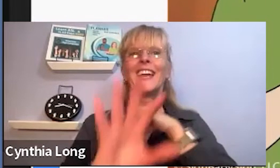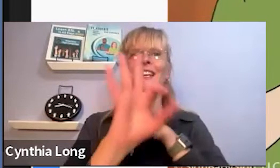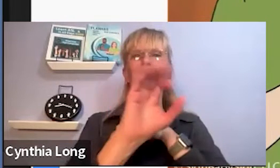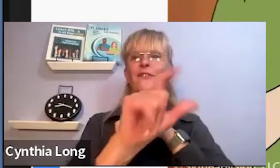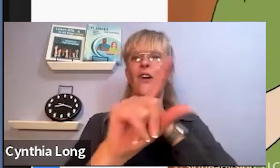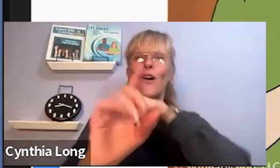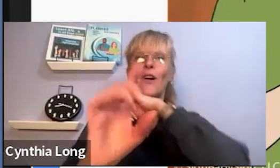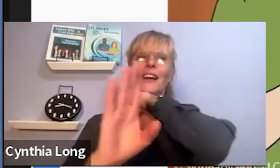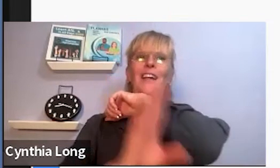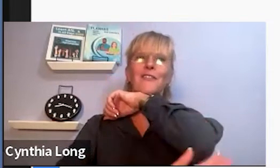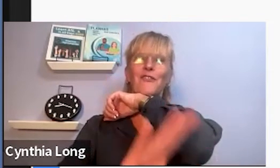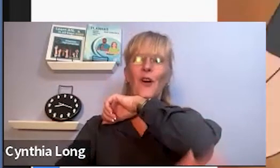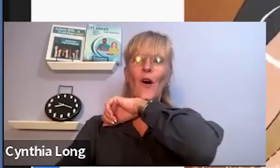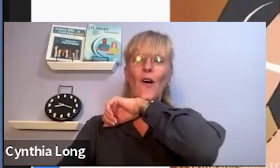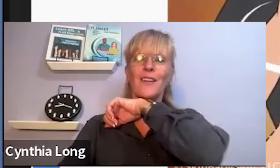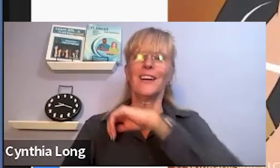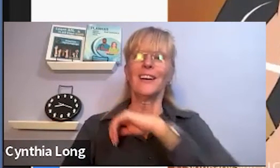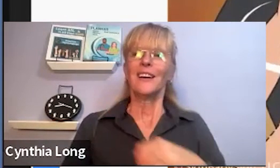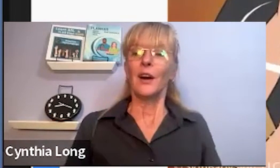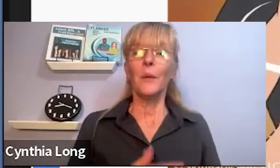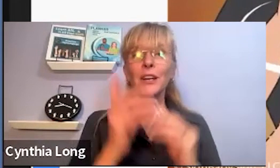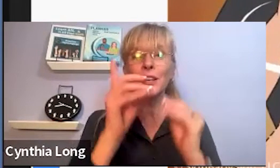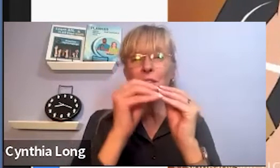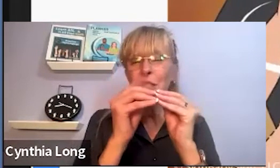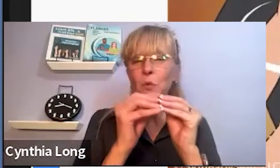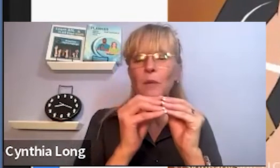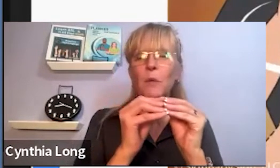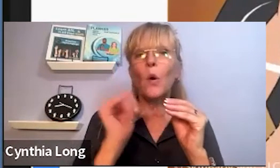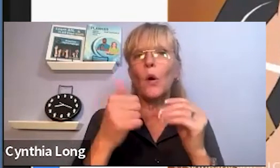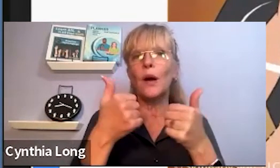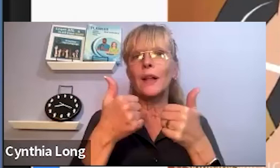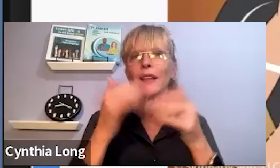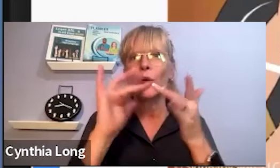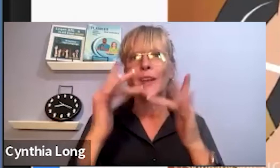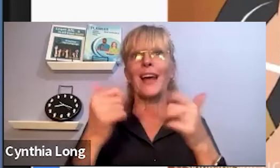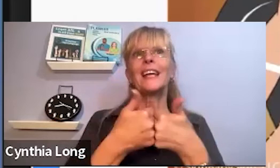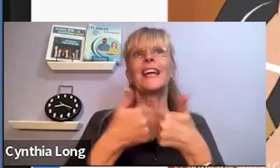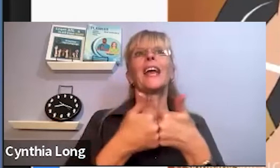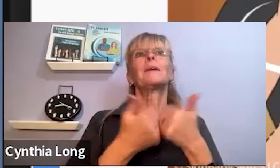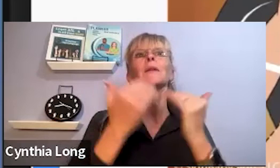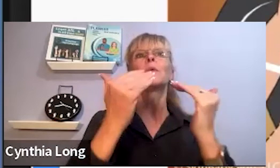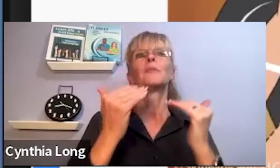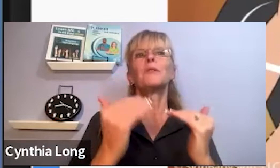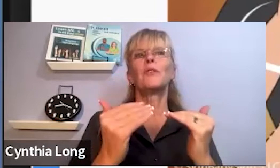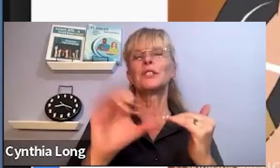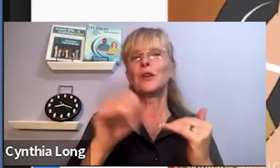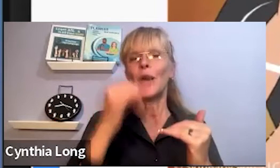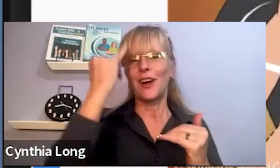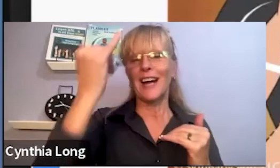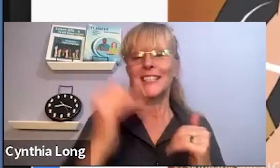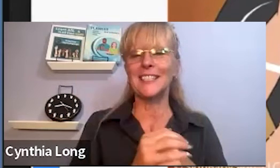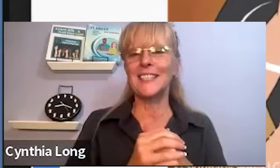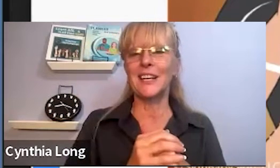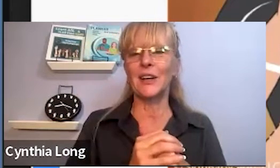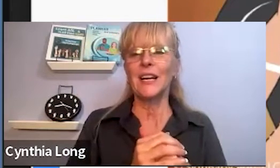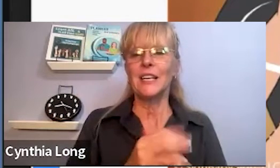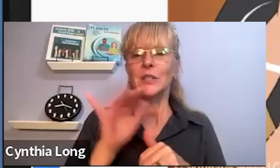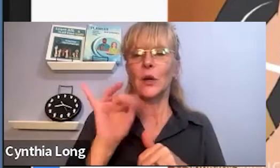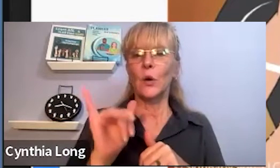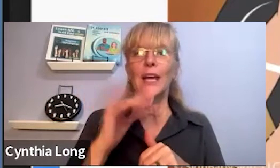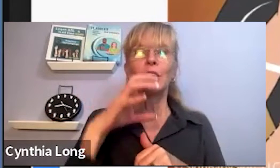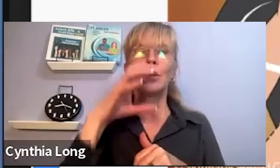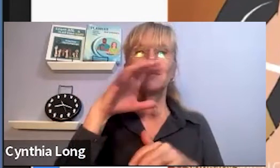yes, ball. Okay, we're gonna do just one more on the online game, and then we're gonna move on to other ideas